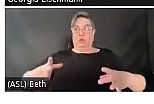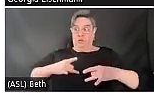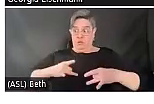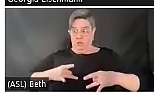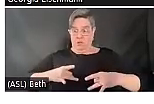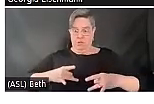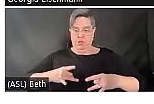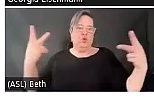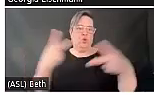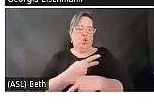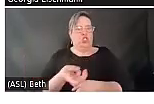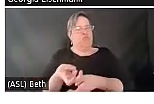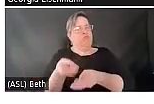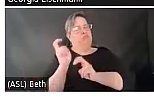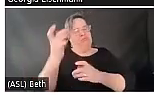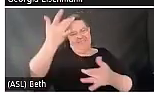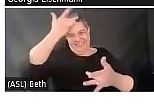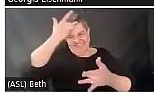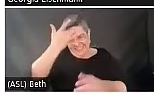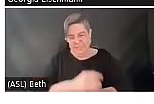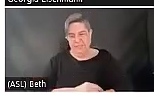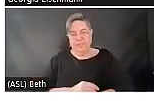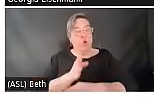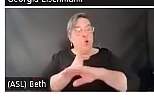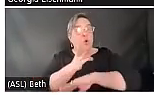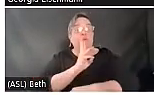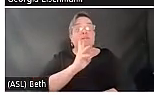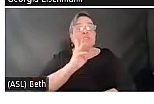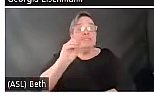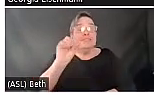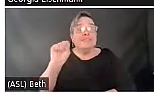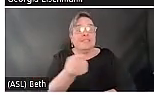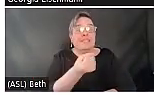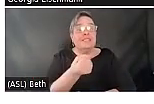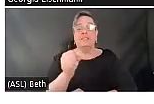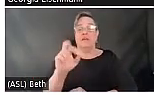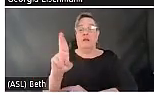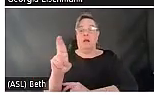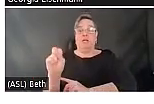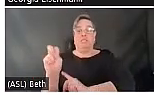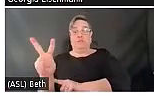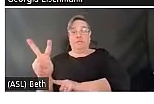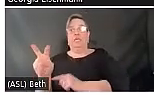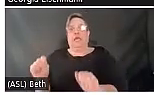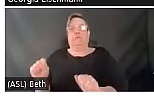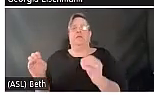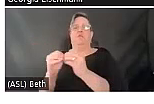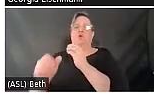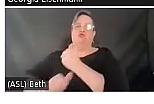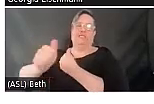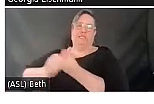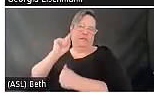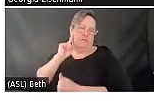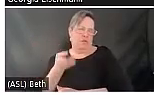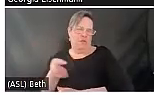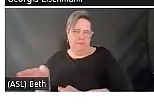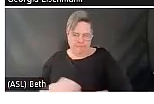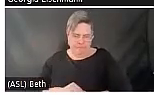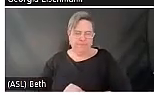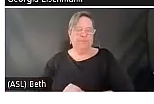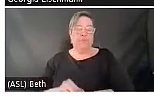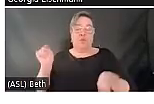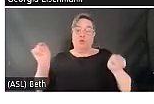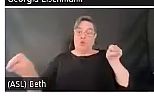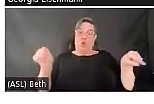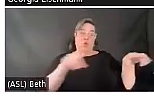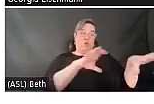risk begins higher with RSV. And so I think that's important to understand. And those are the groups that are currently being hospitalized,